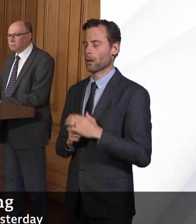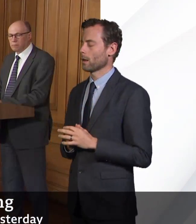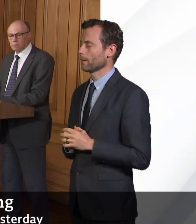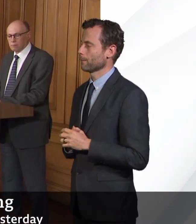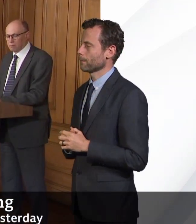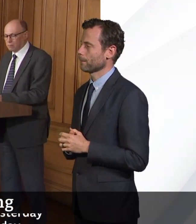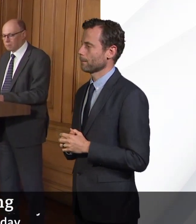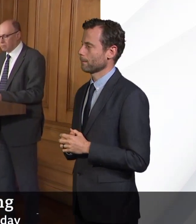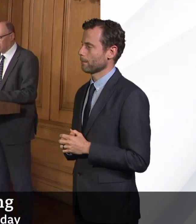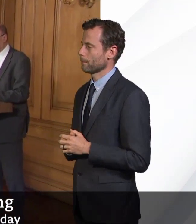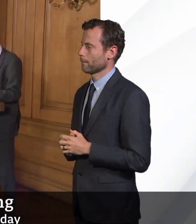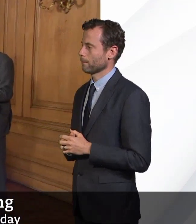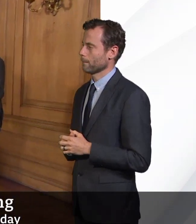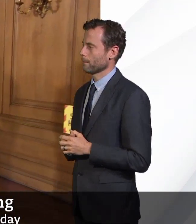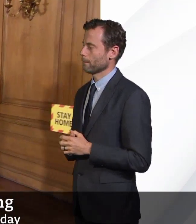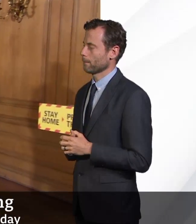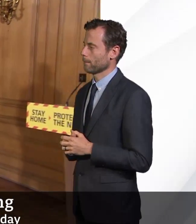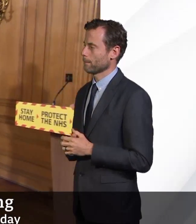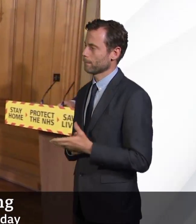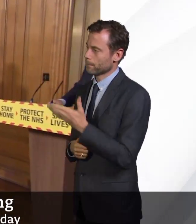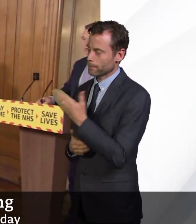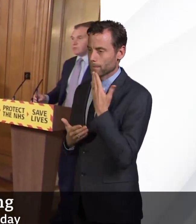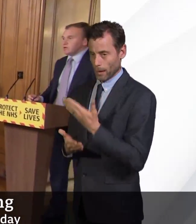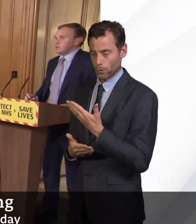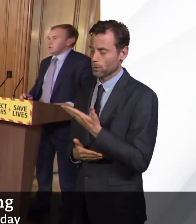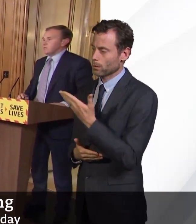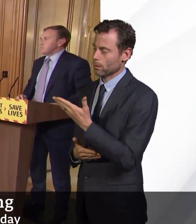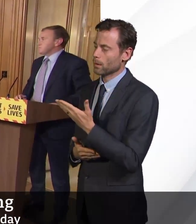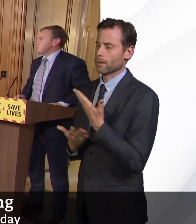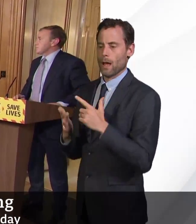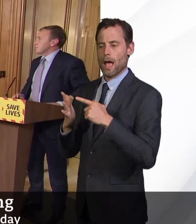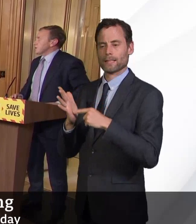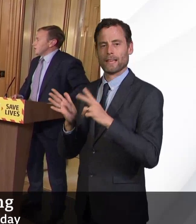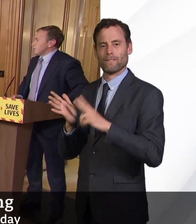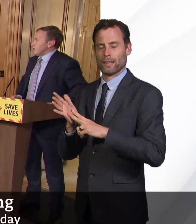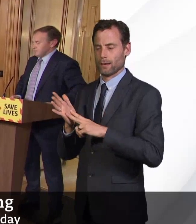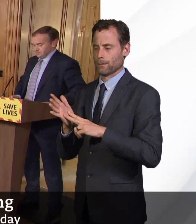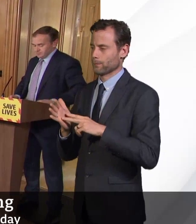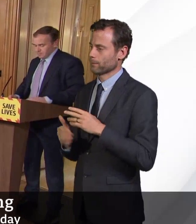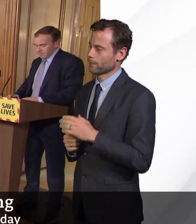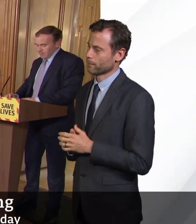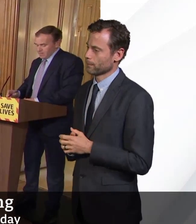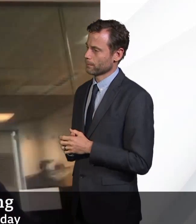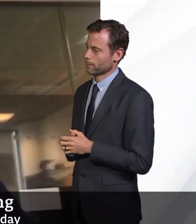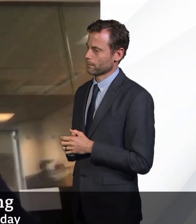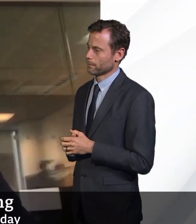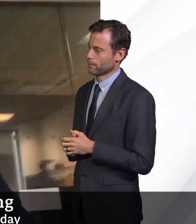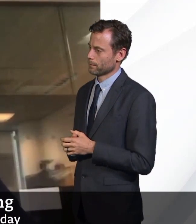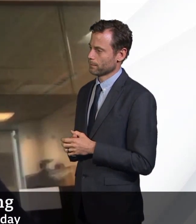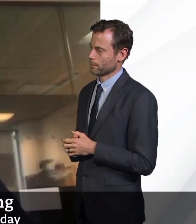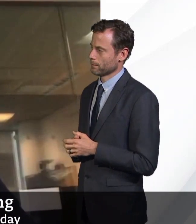Okay, thank you very much, Ben. And we'll now turn to Carl Dinnan from ITV. Carl, thank you, Secretary of State. Are